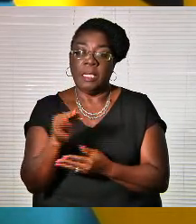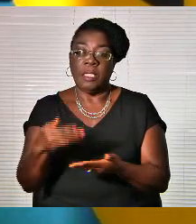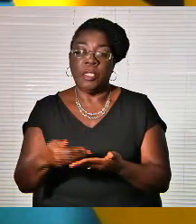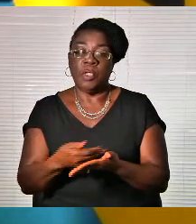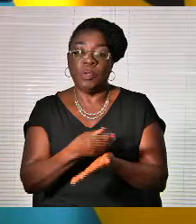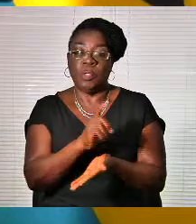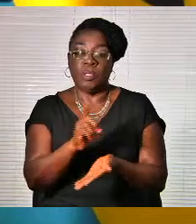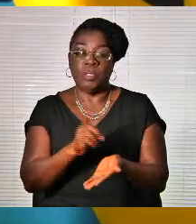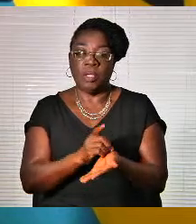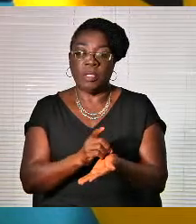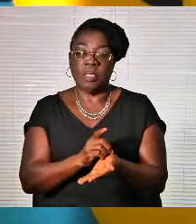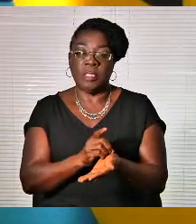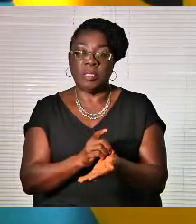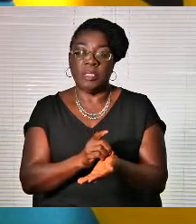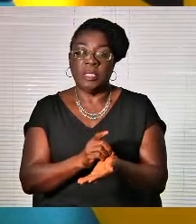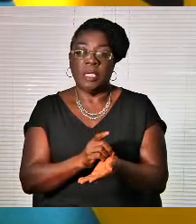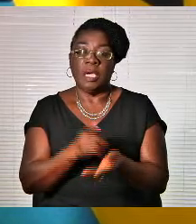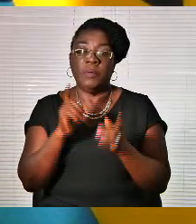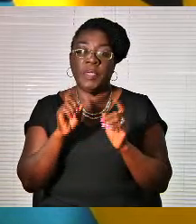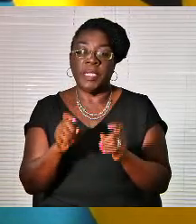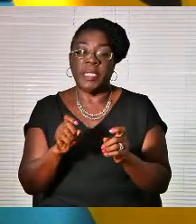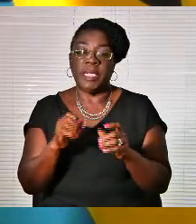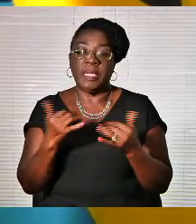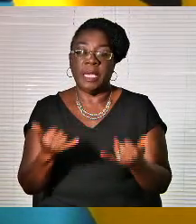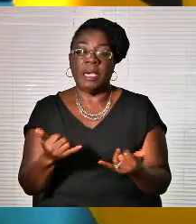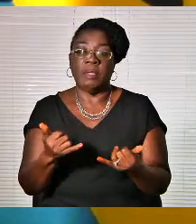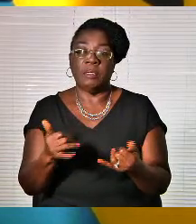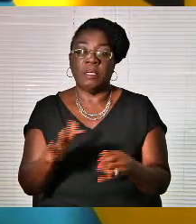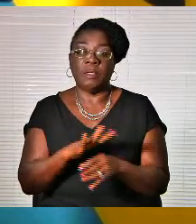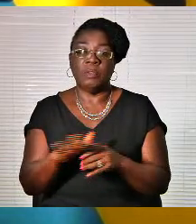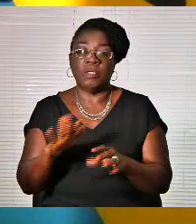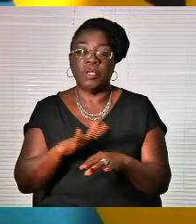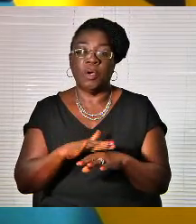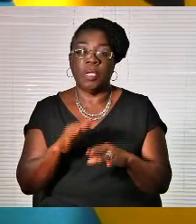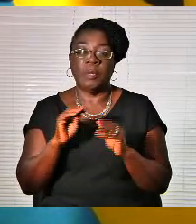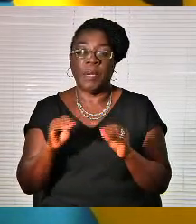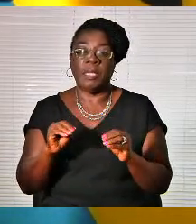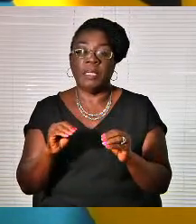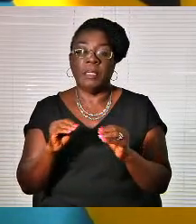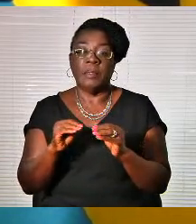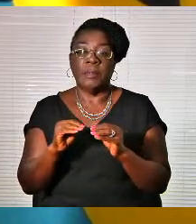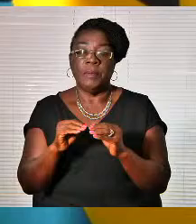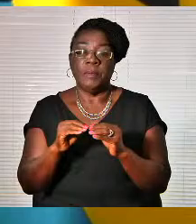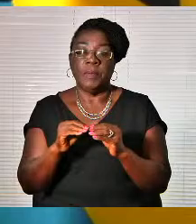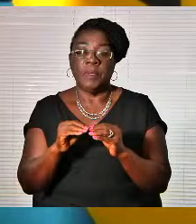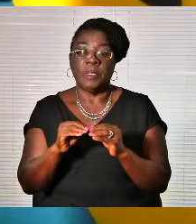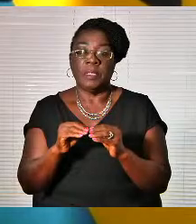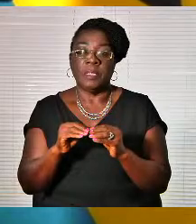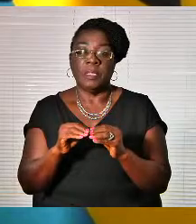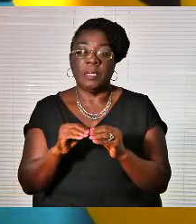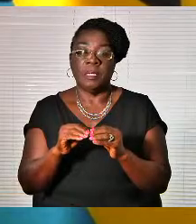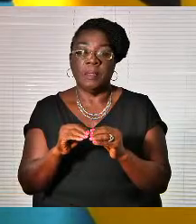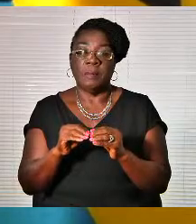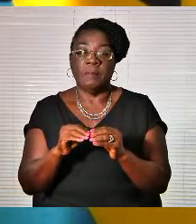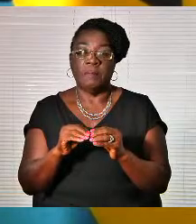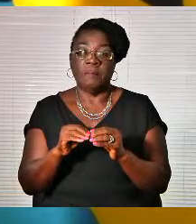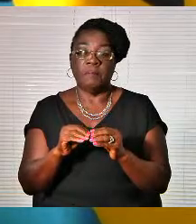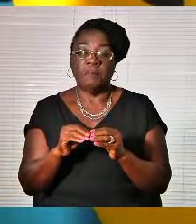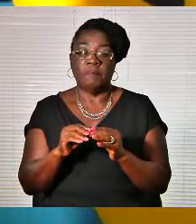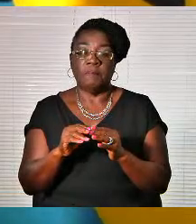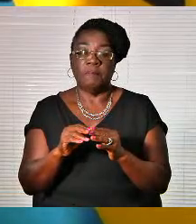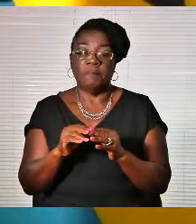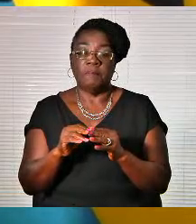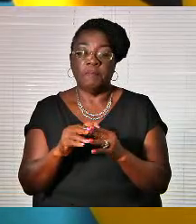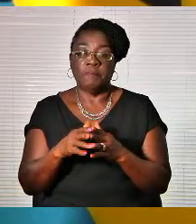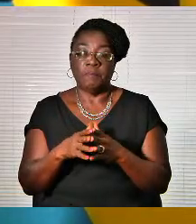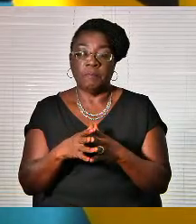is required now is the conclusion on the matter. But the Cabinet has agreed to hire those individuals, and I